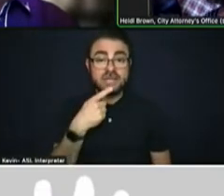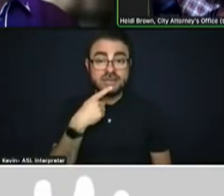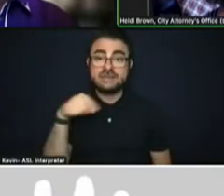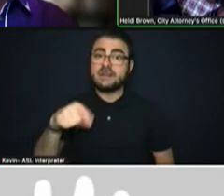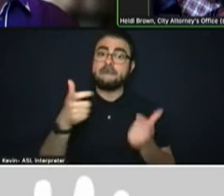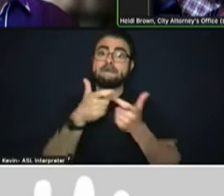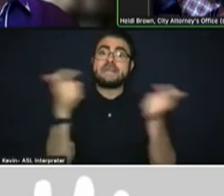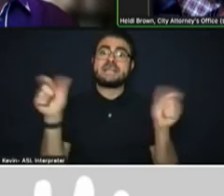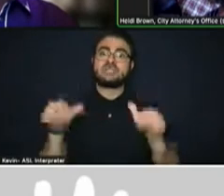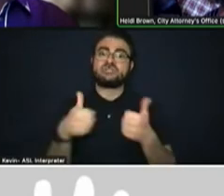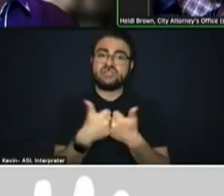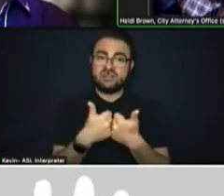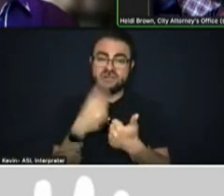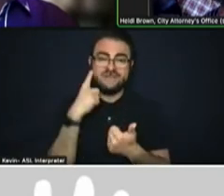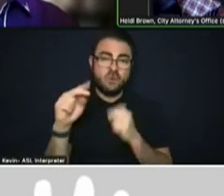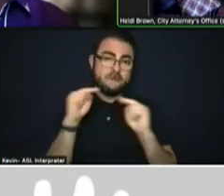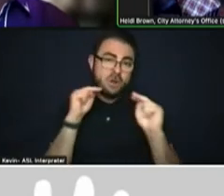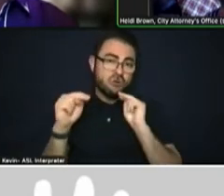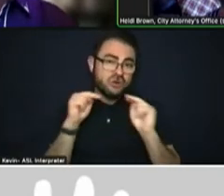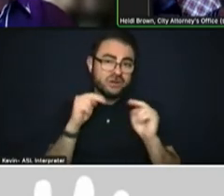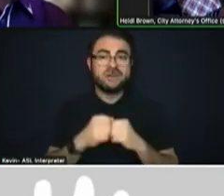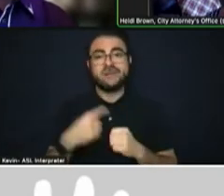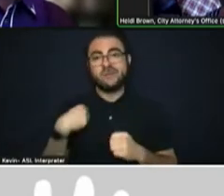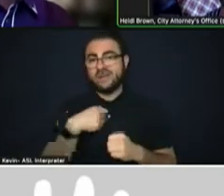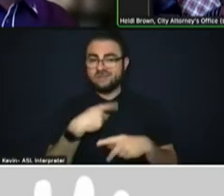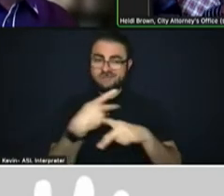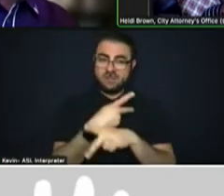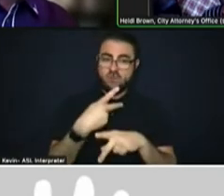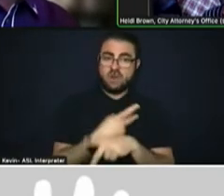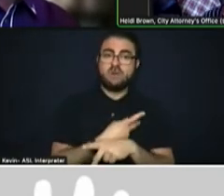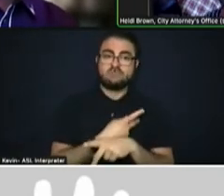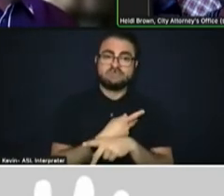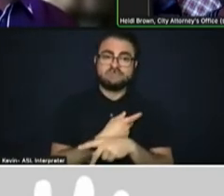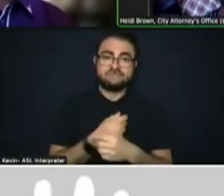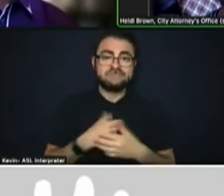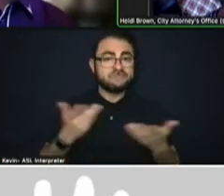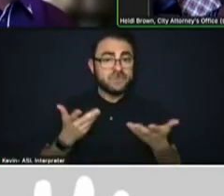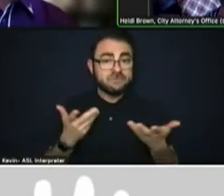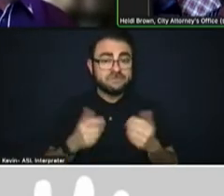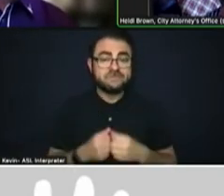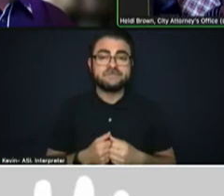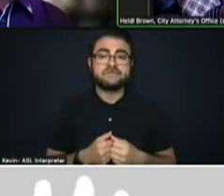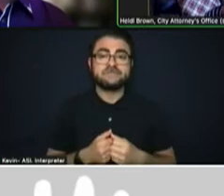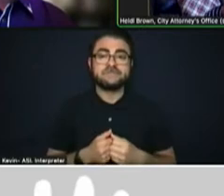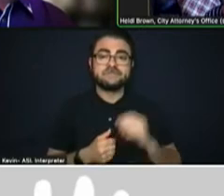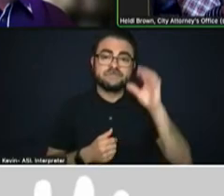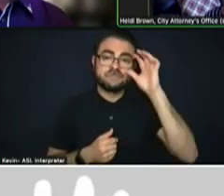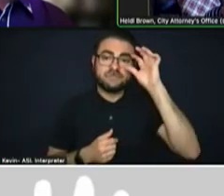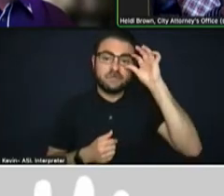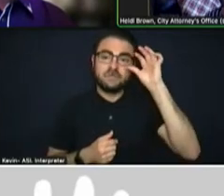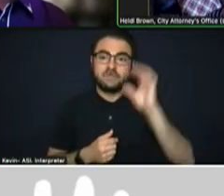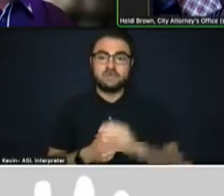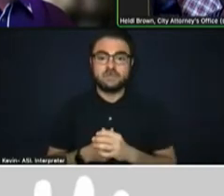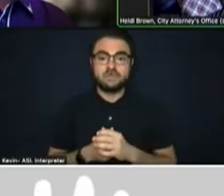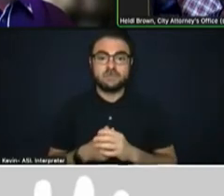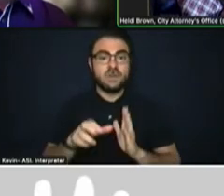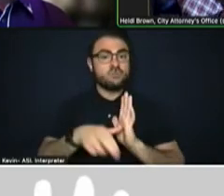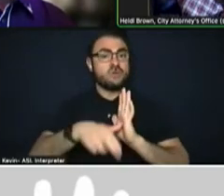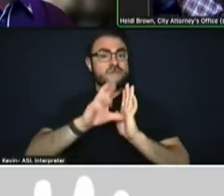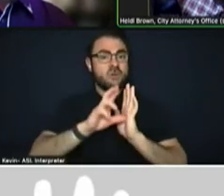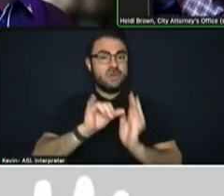that that we had to work through, which was about reviewing of the body camera